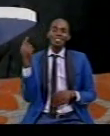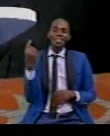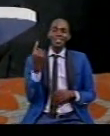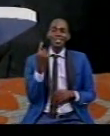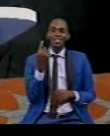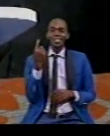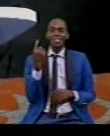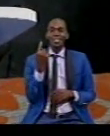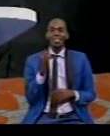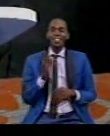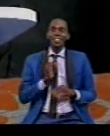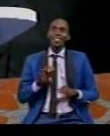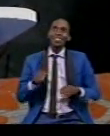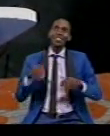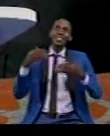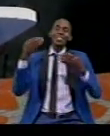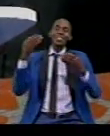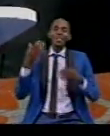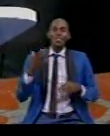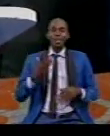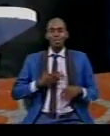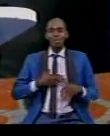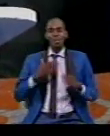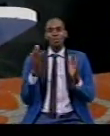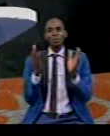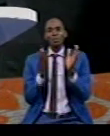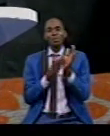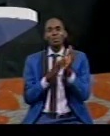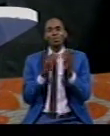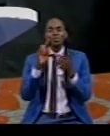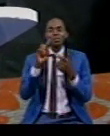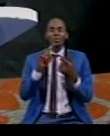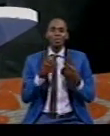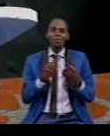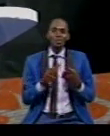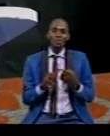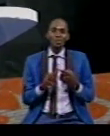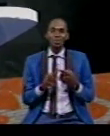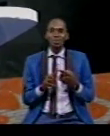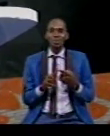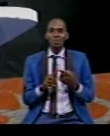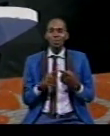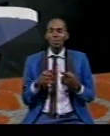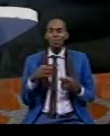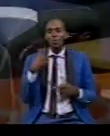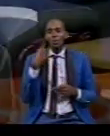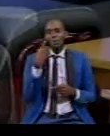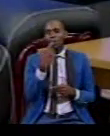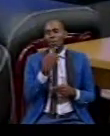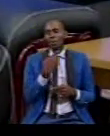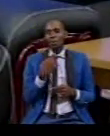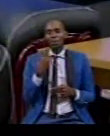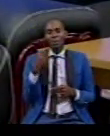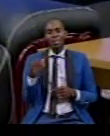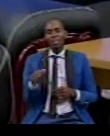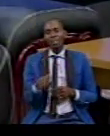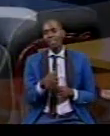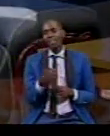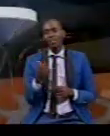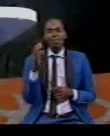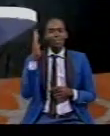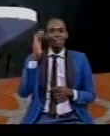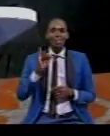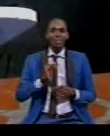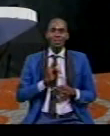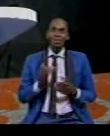as Lord. And now he's coming again. And when he comes again, he will not only